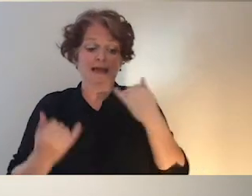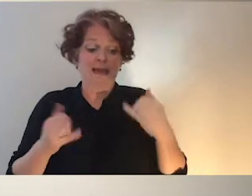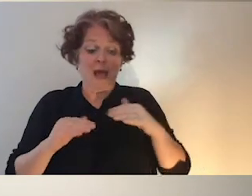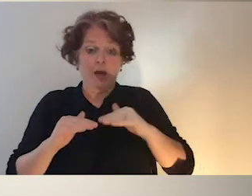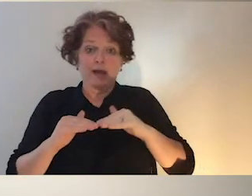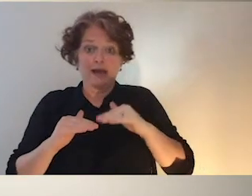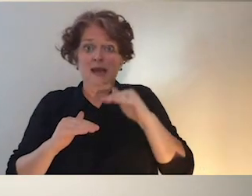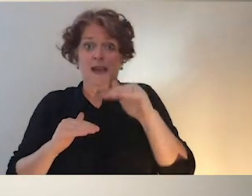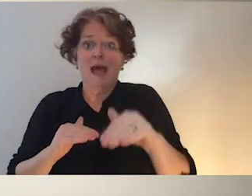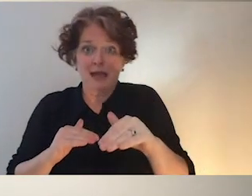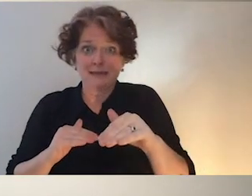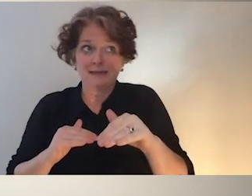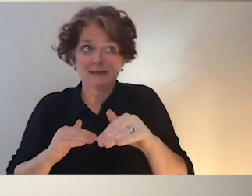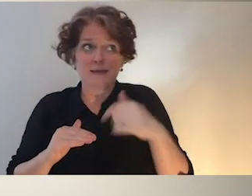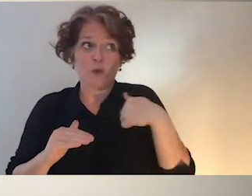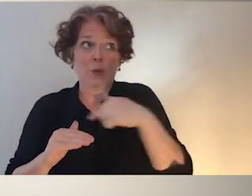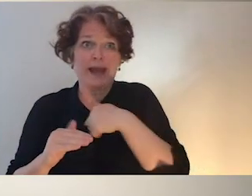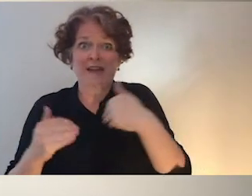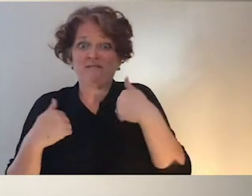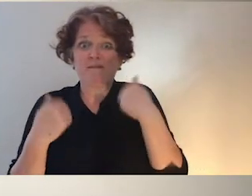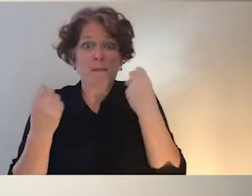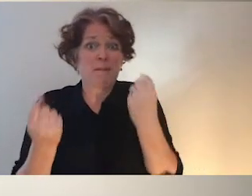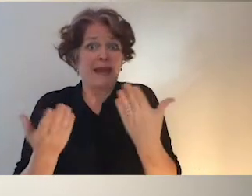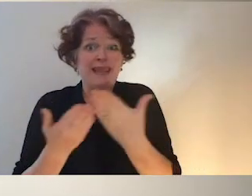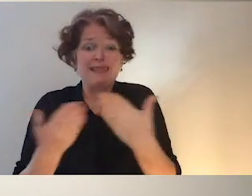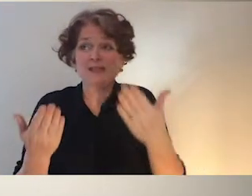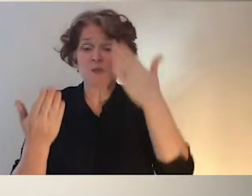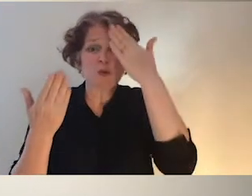of our lives, we will face many uncertainties,